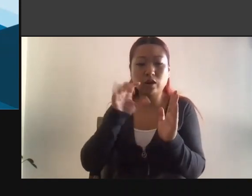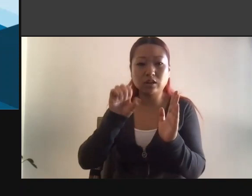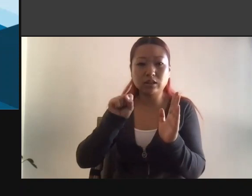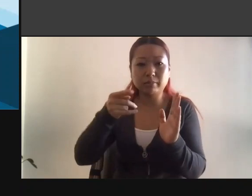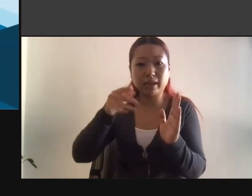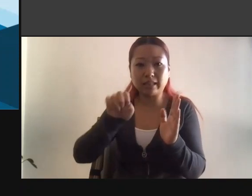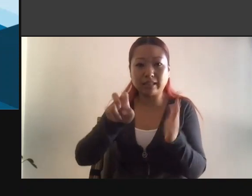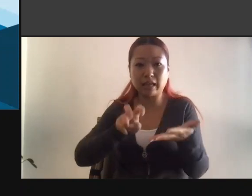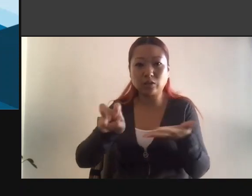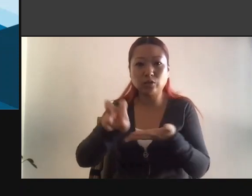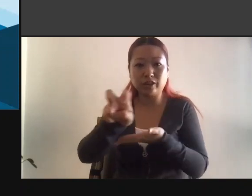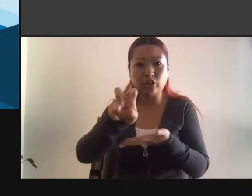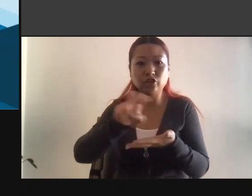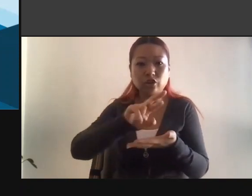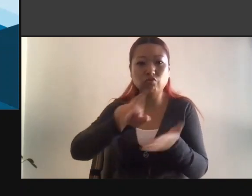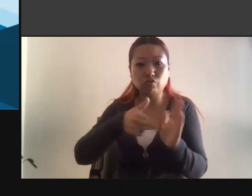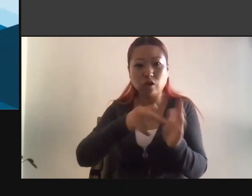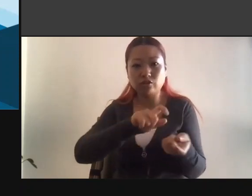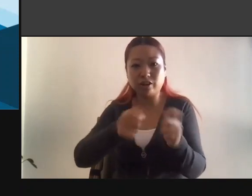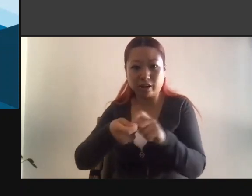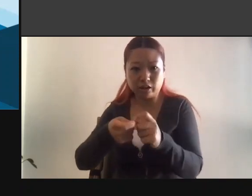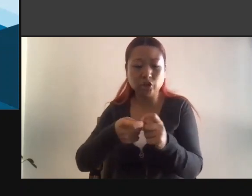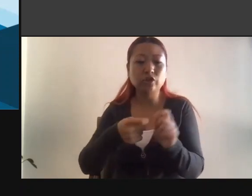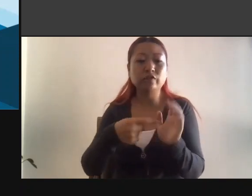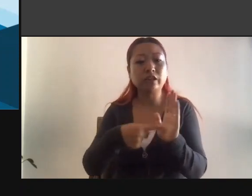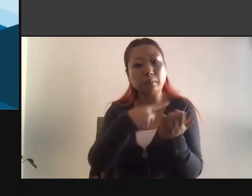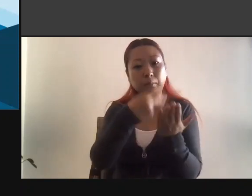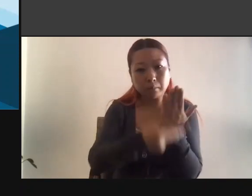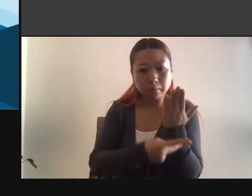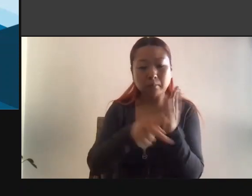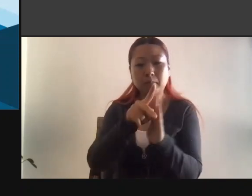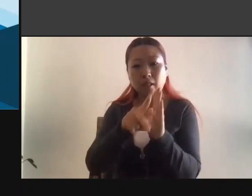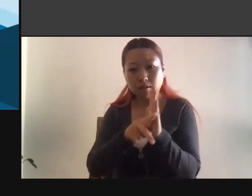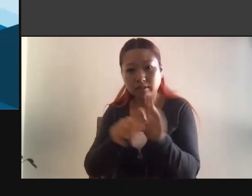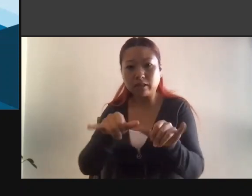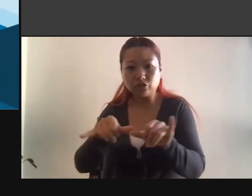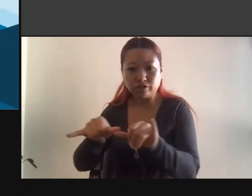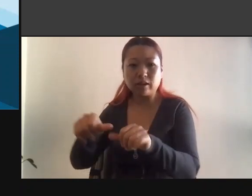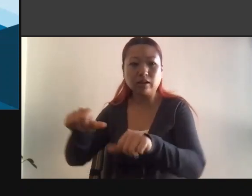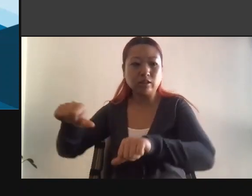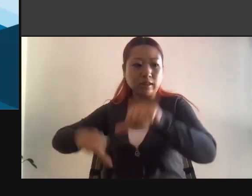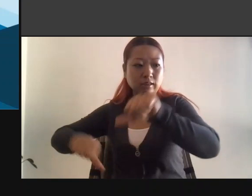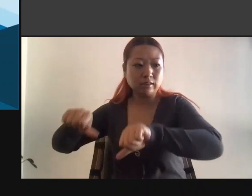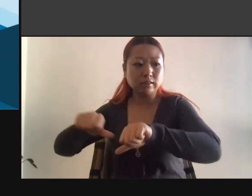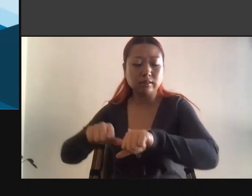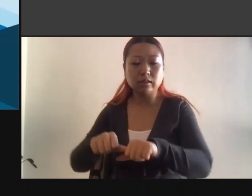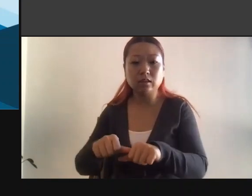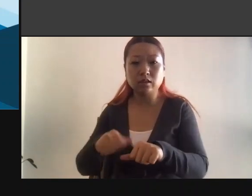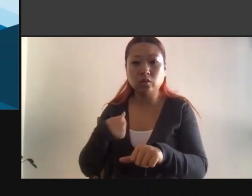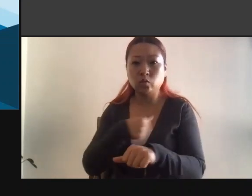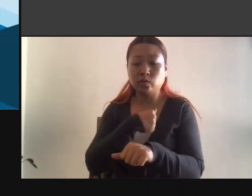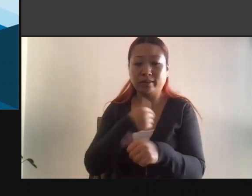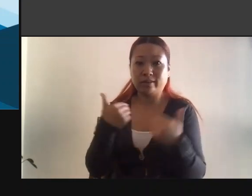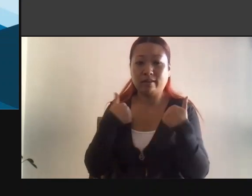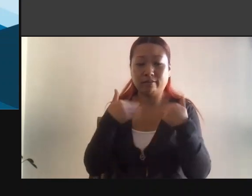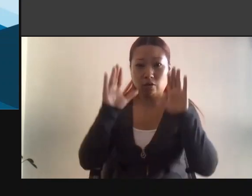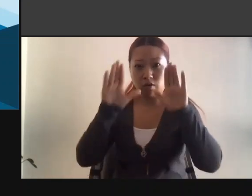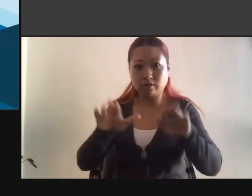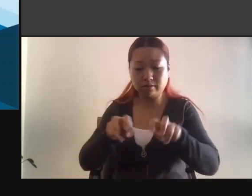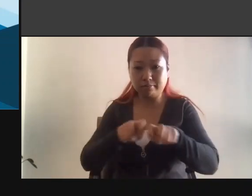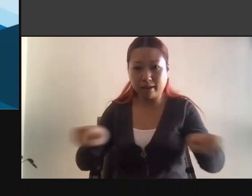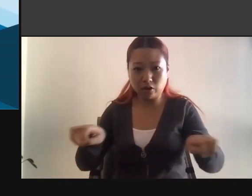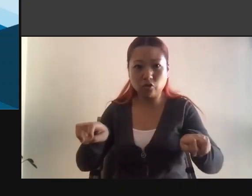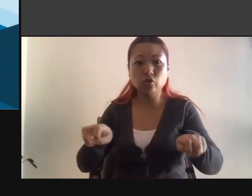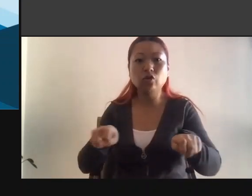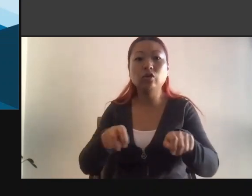the programmatic, the policy, engineering, and science. And we have a really great panel for you. The